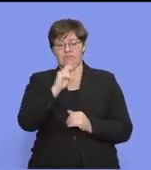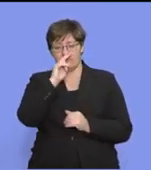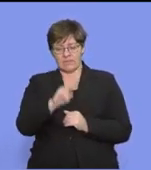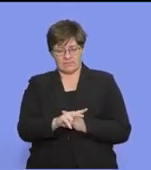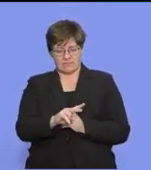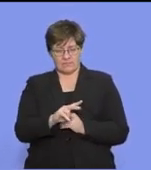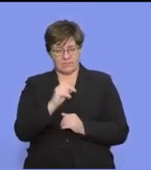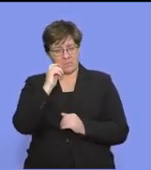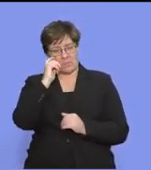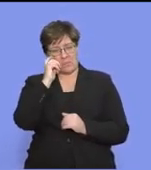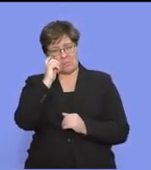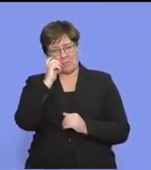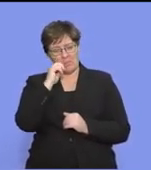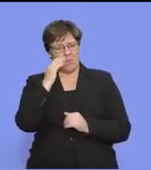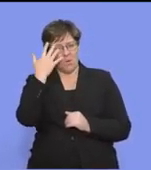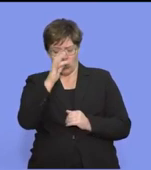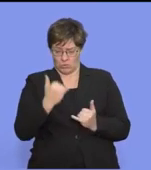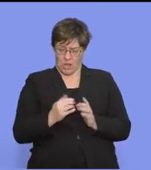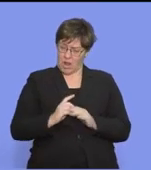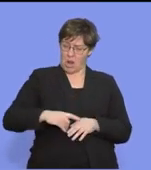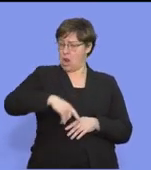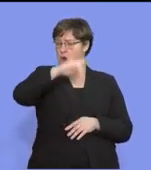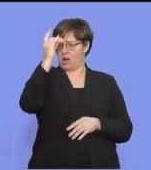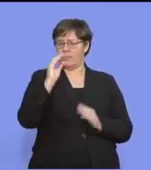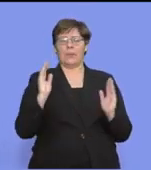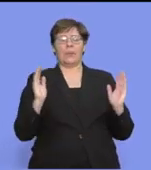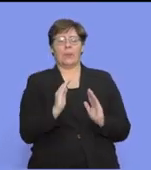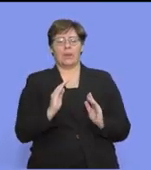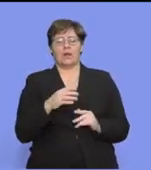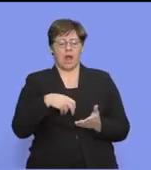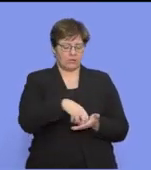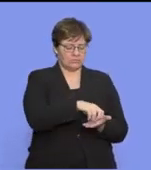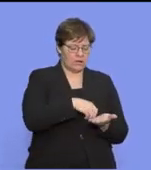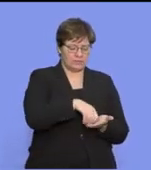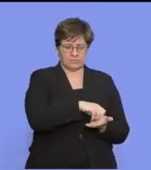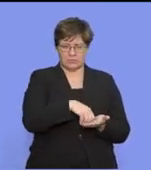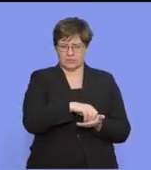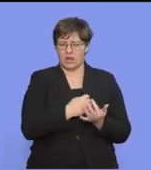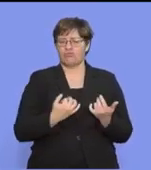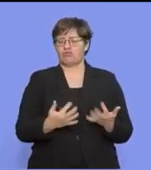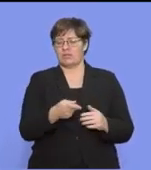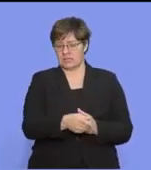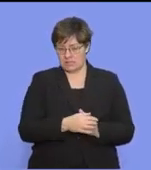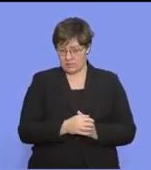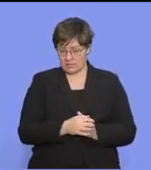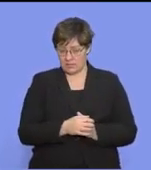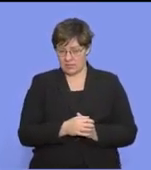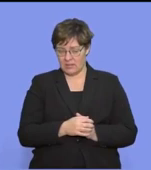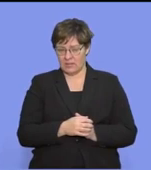see a giraffe, not like we know it today, but one that is eating with a short neck and is eating off the